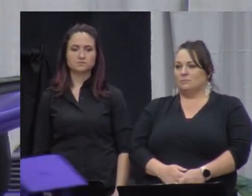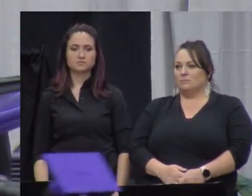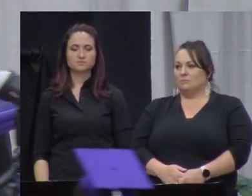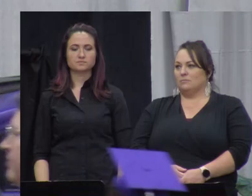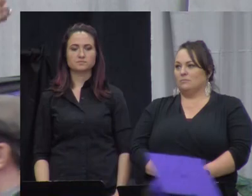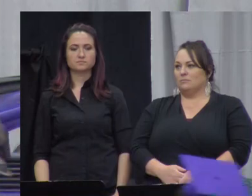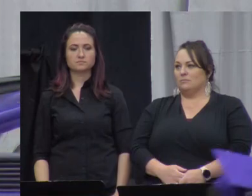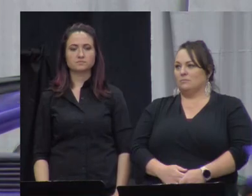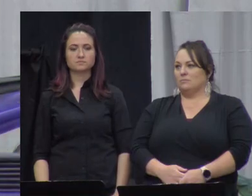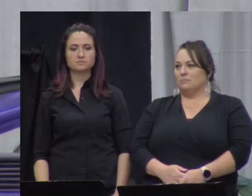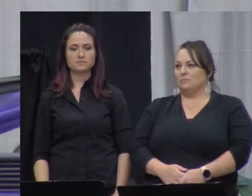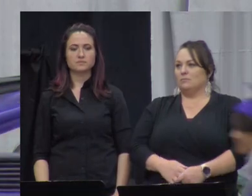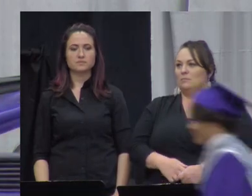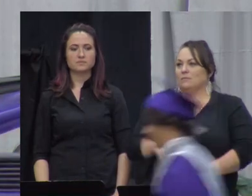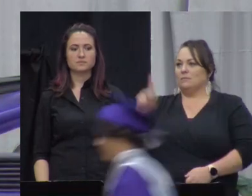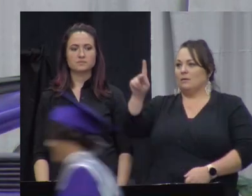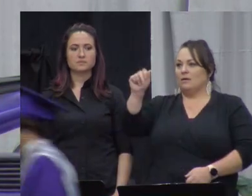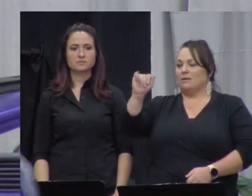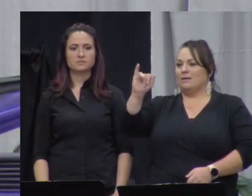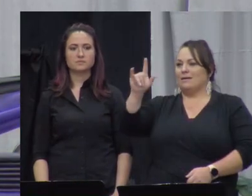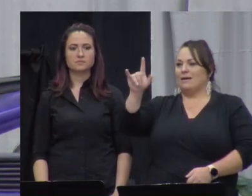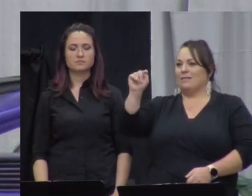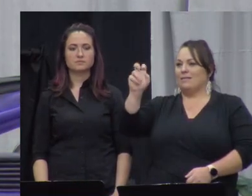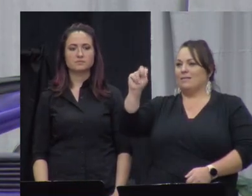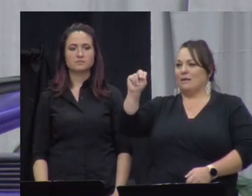Caitlin Battelle.